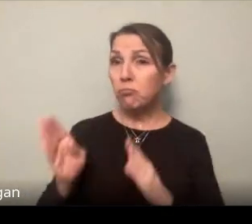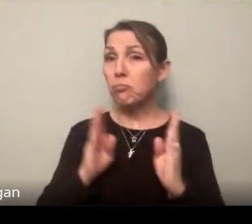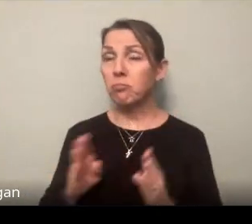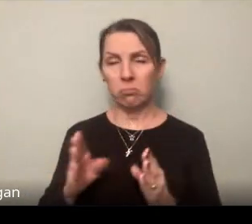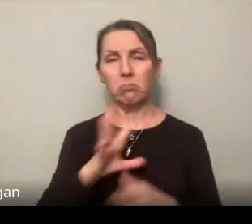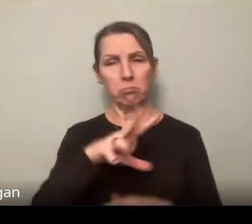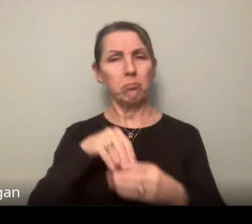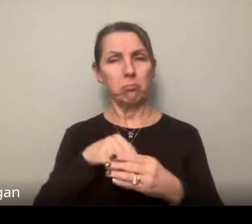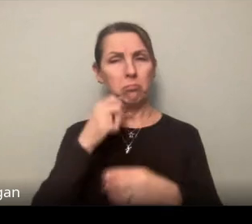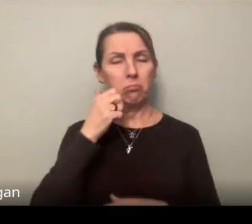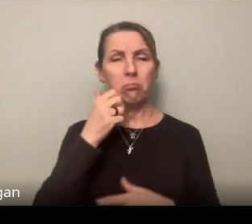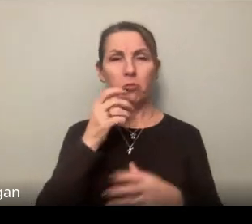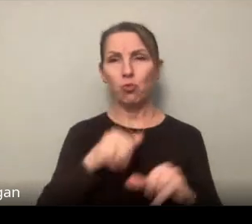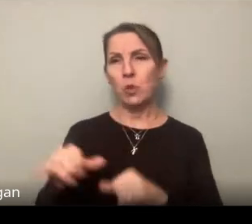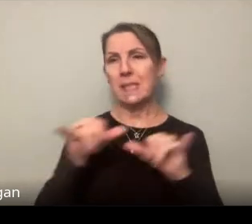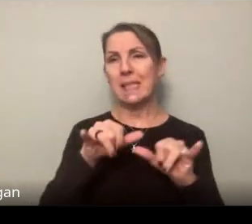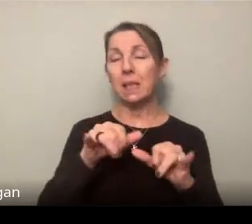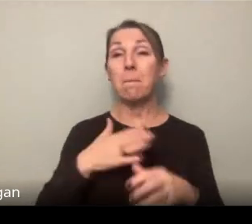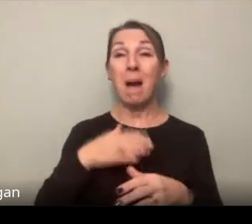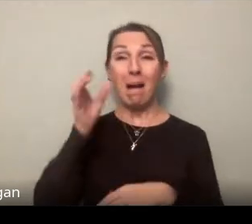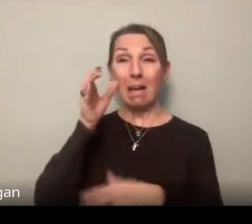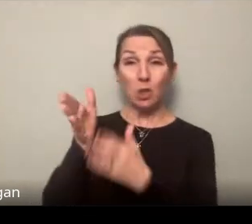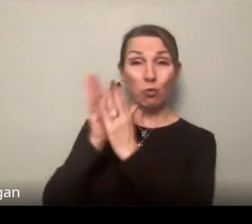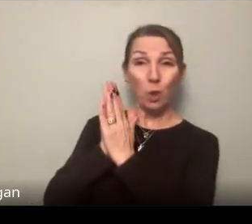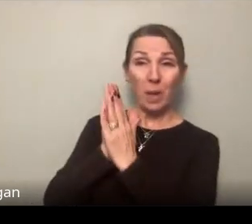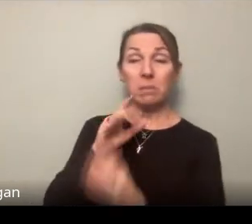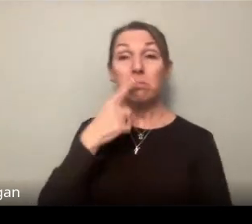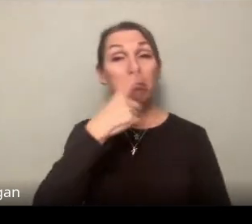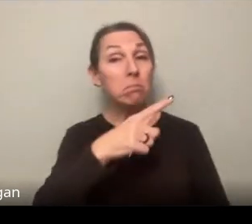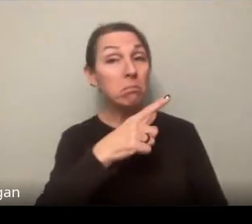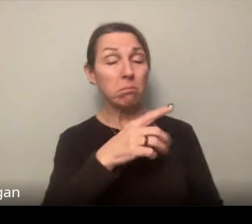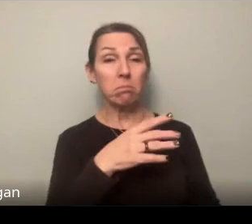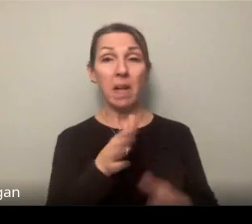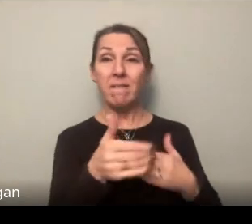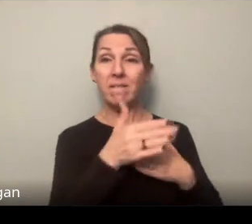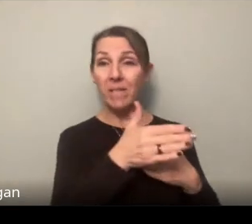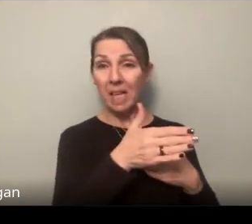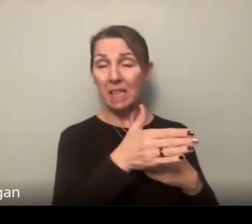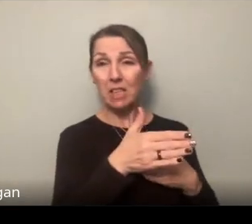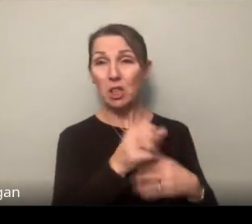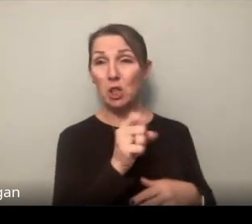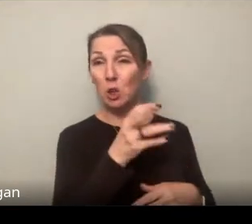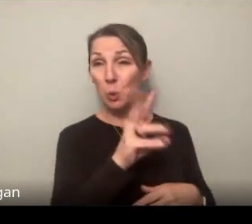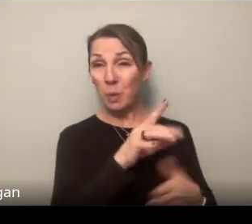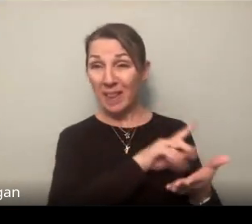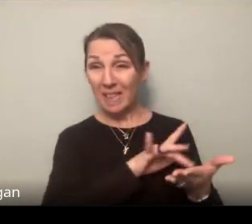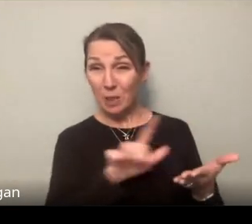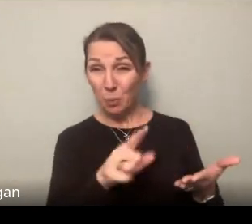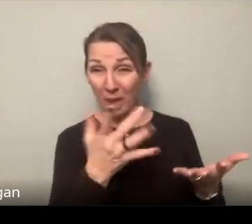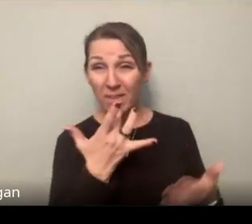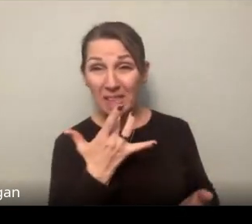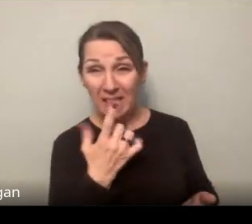of my routine. It's like my cousin, she requested. Like she's like, I got a taste for fish stew this week. So